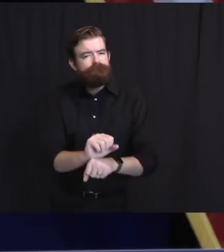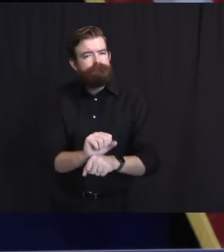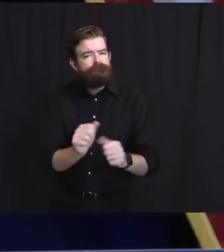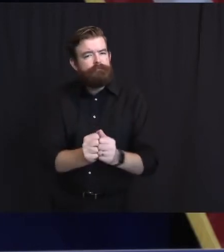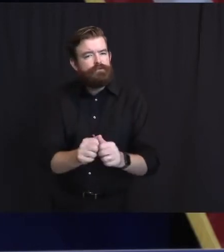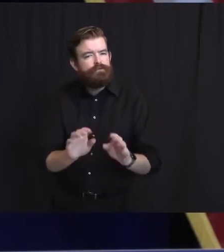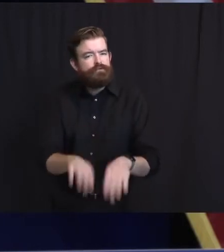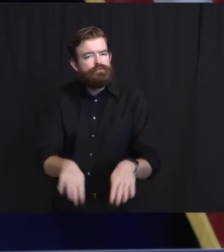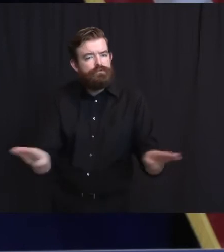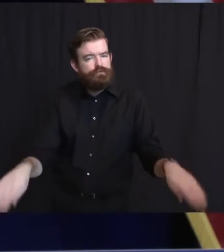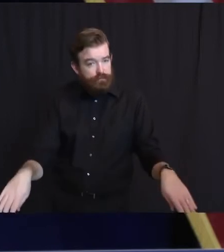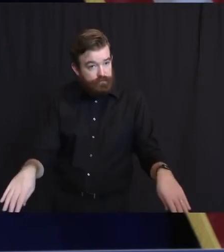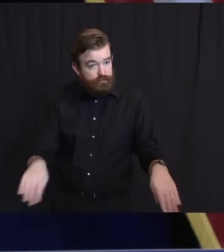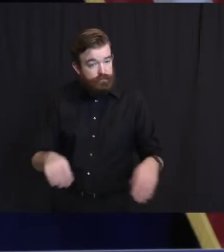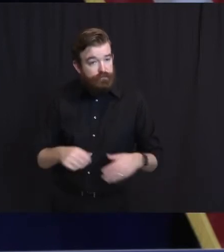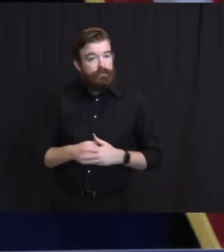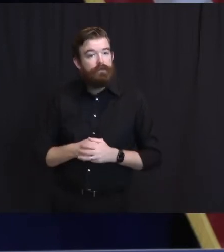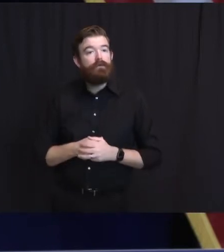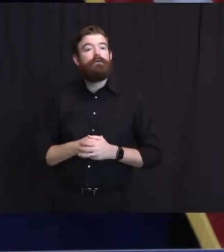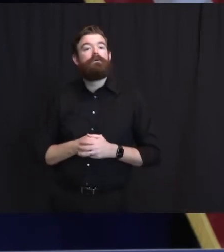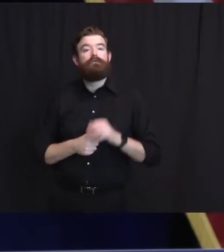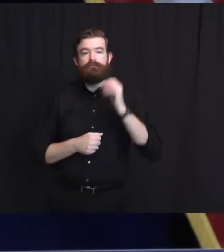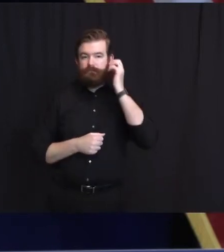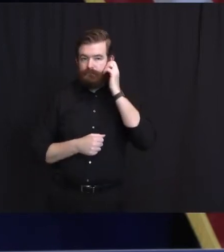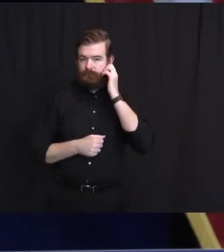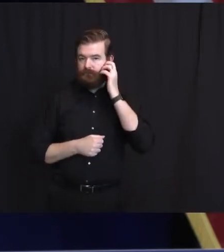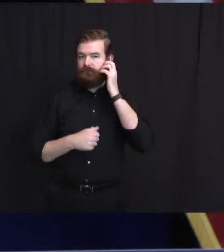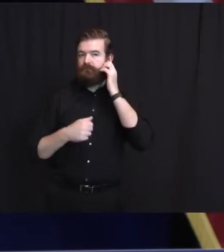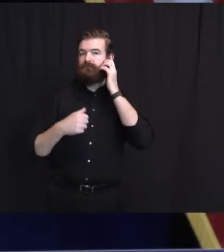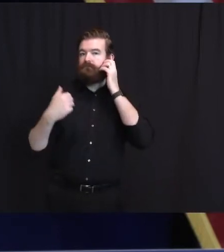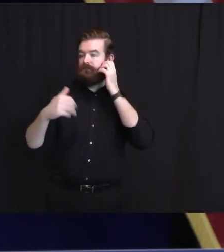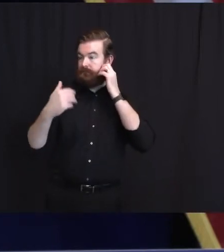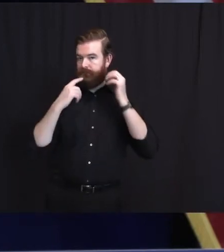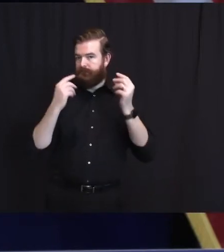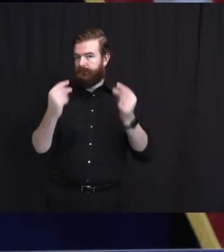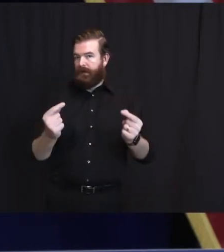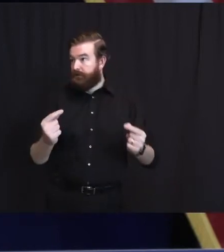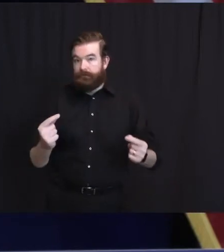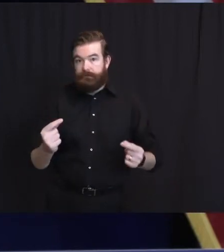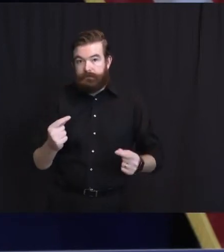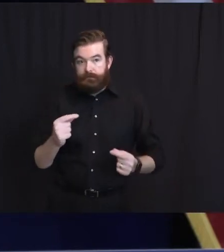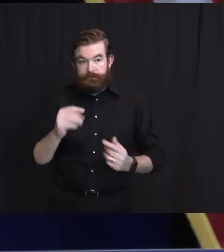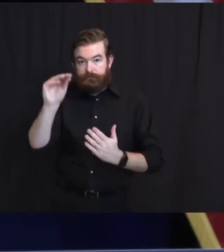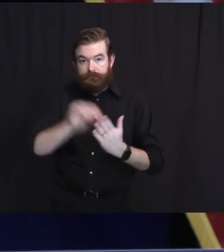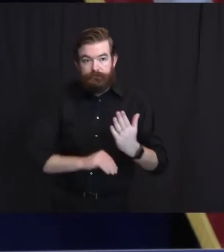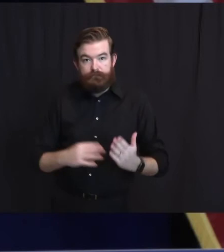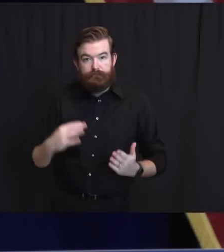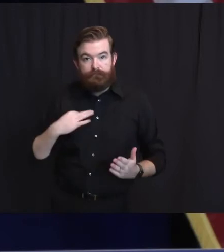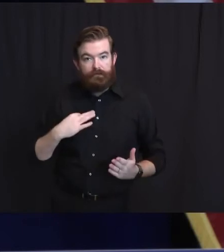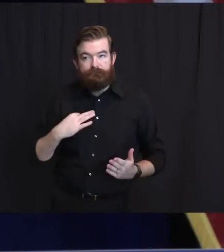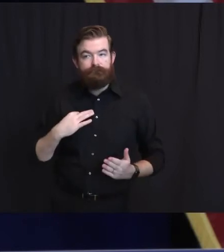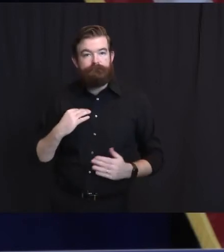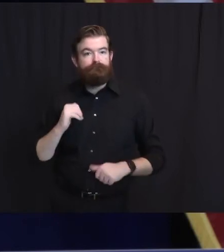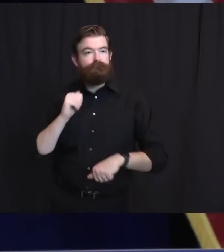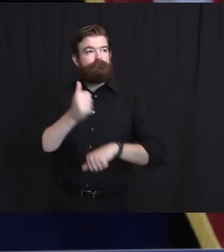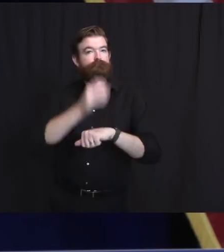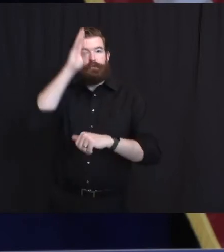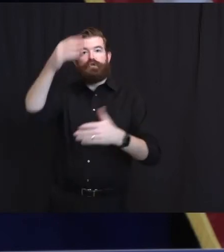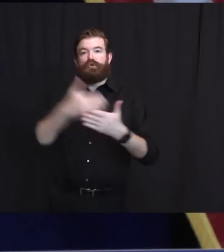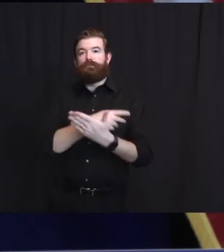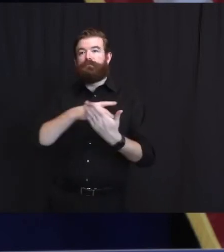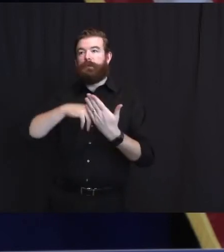for the opportunity to plan and build programs for our youngest learners. Applying to join New Jersey's state-funded